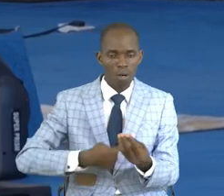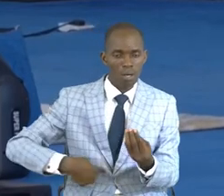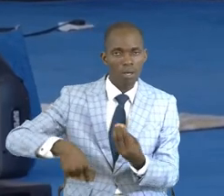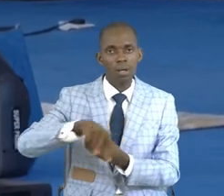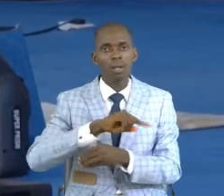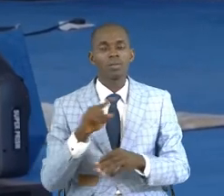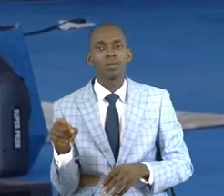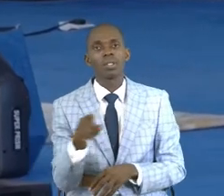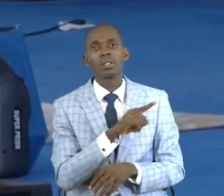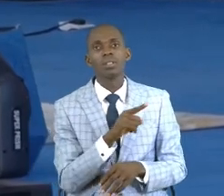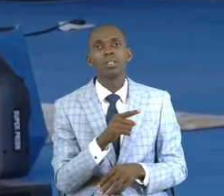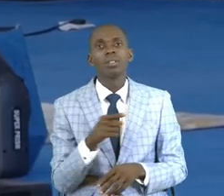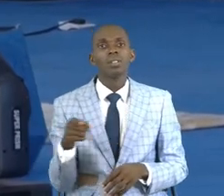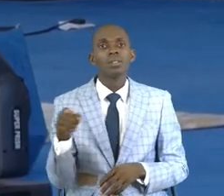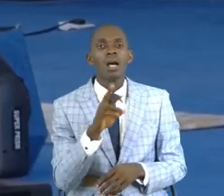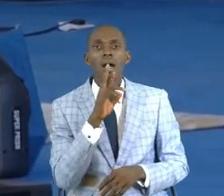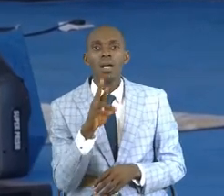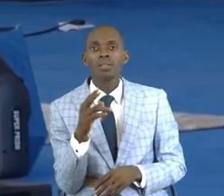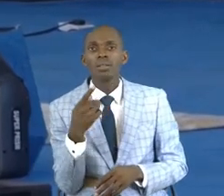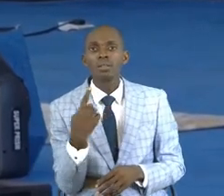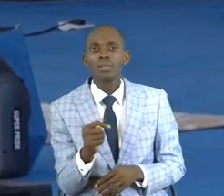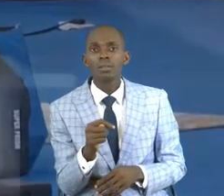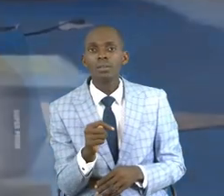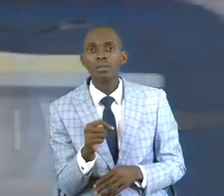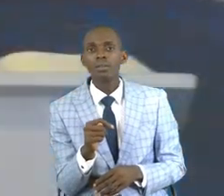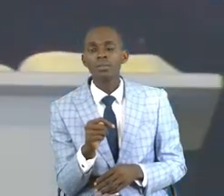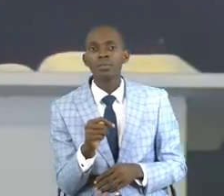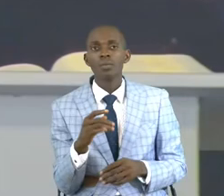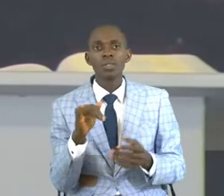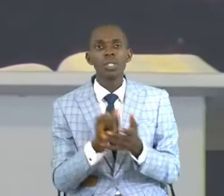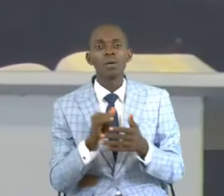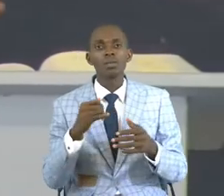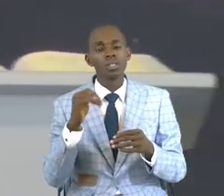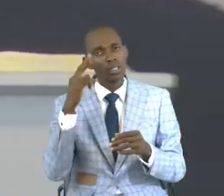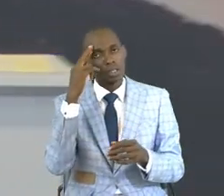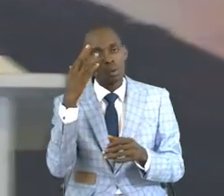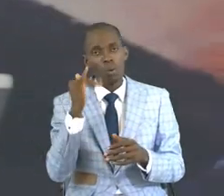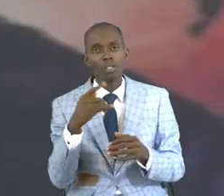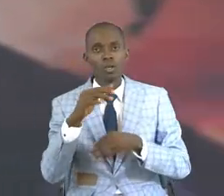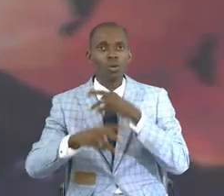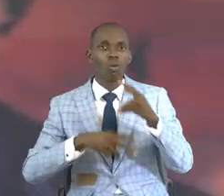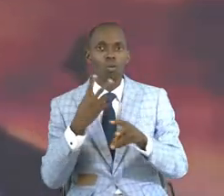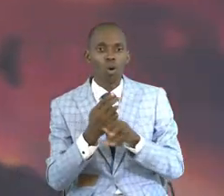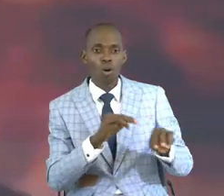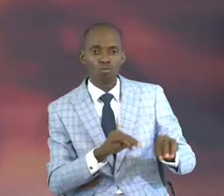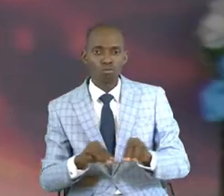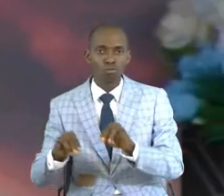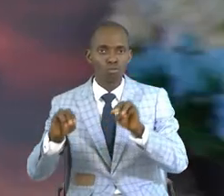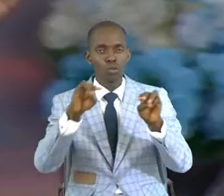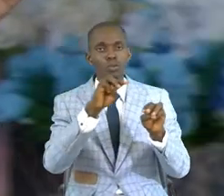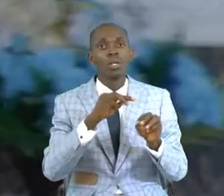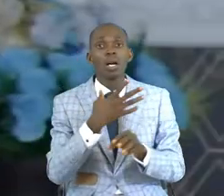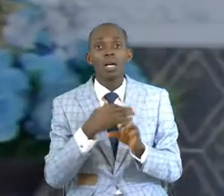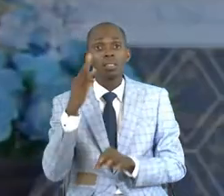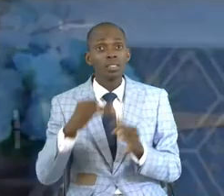are the axle by which the world rotates. And if it's not done